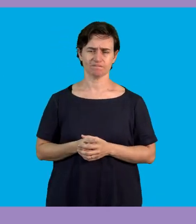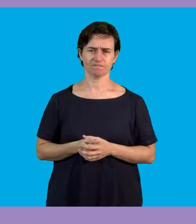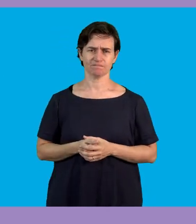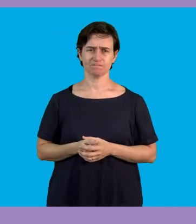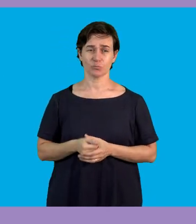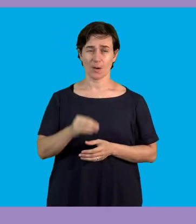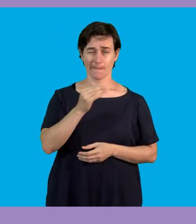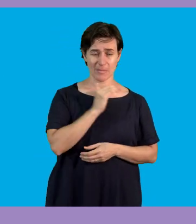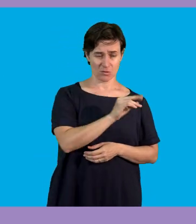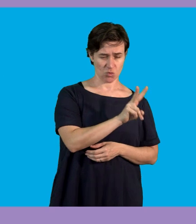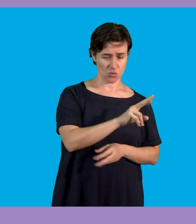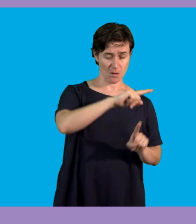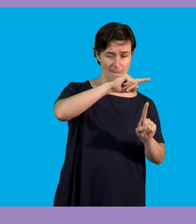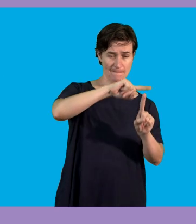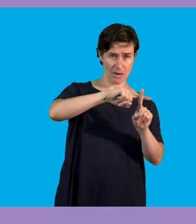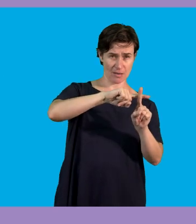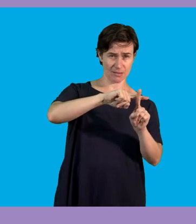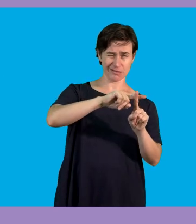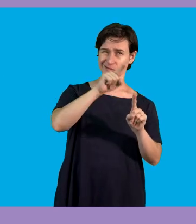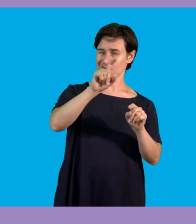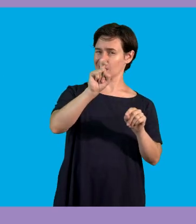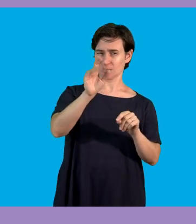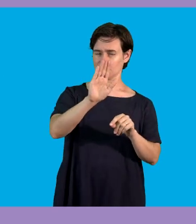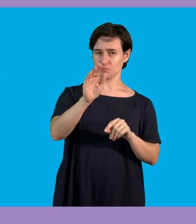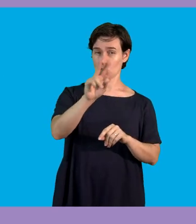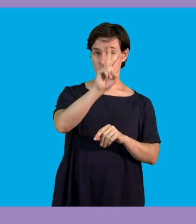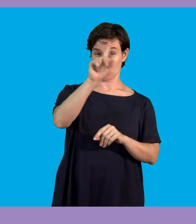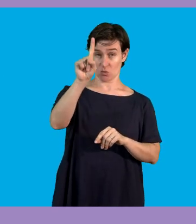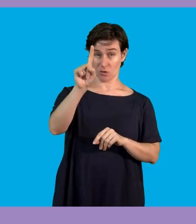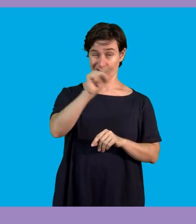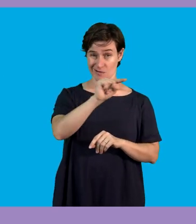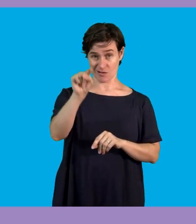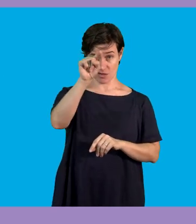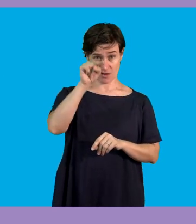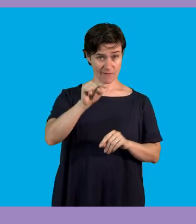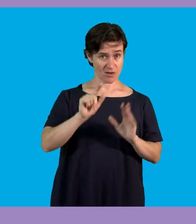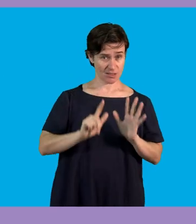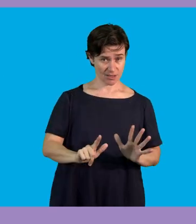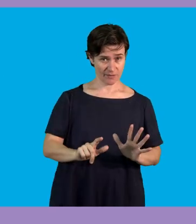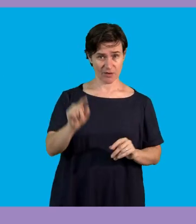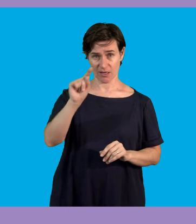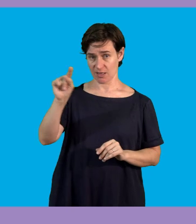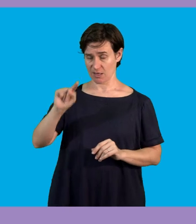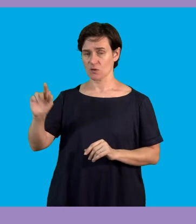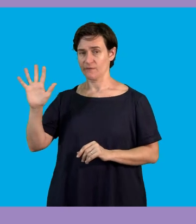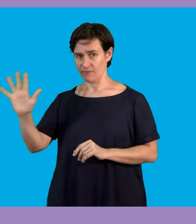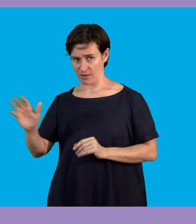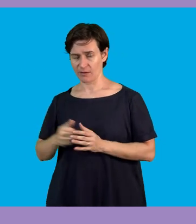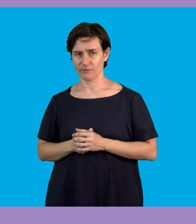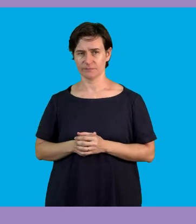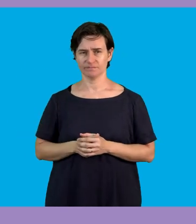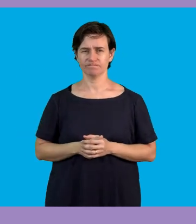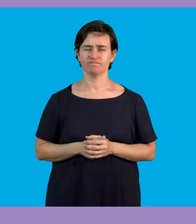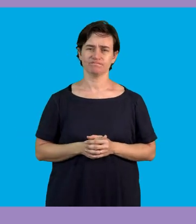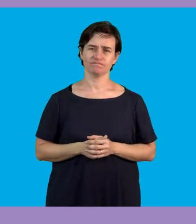it means it would be 2 plus, in the place of x, we put 21 divided by 7 equals to